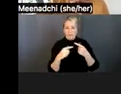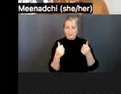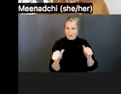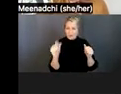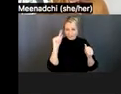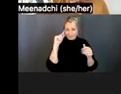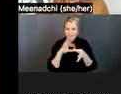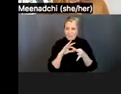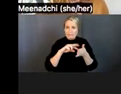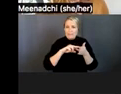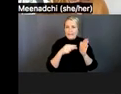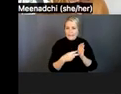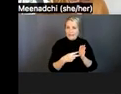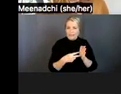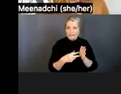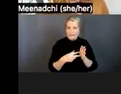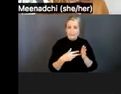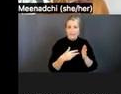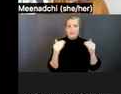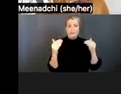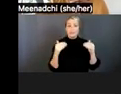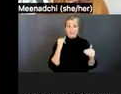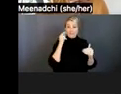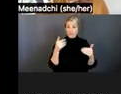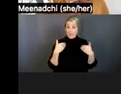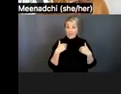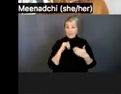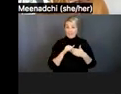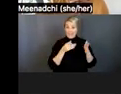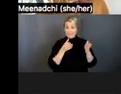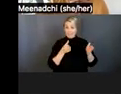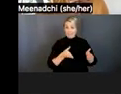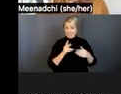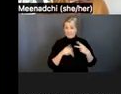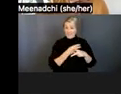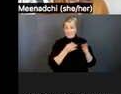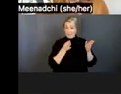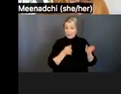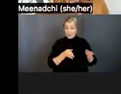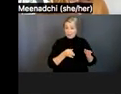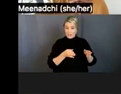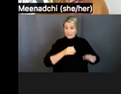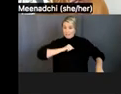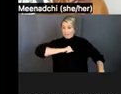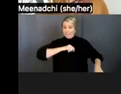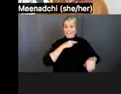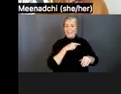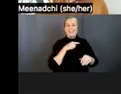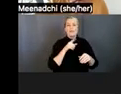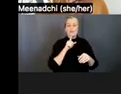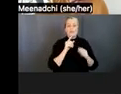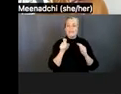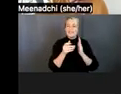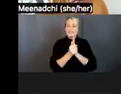have a profound pursuer in your life, one of the things that you're going to need to get good at is